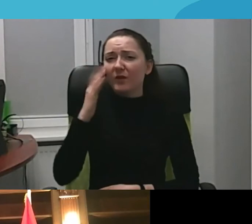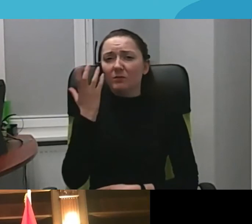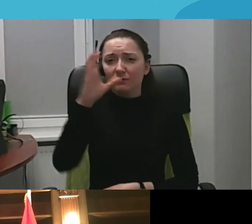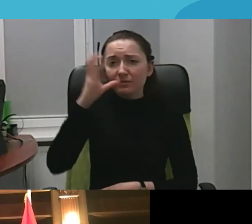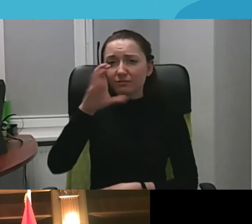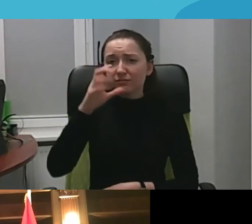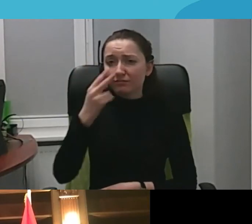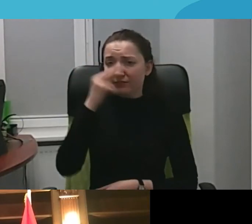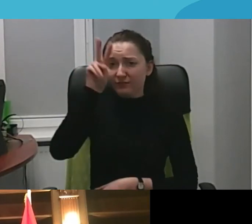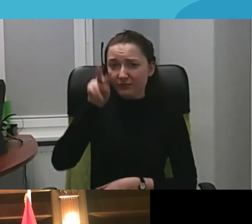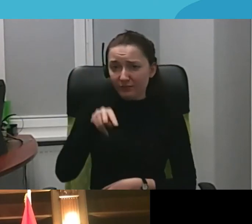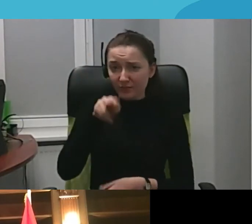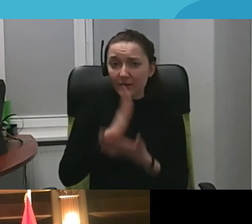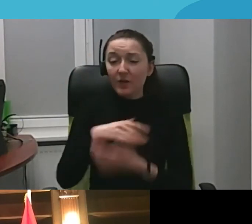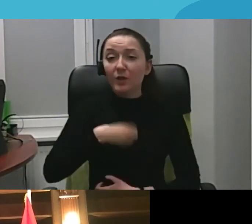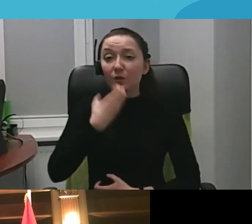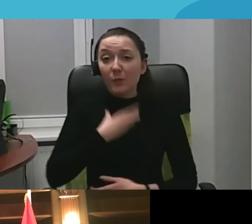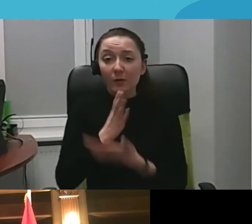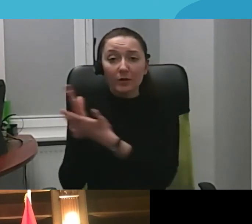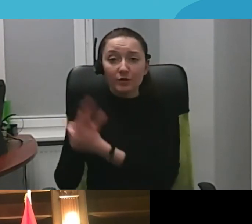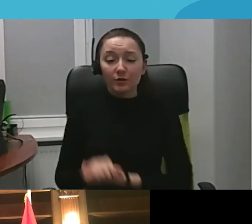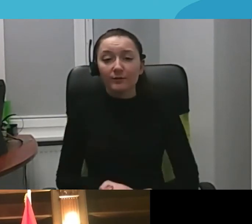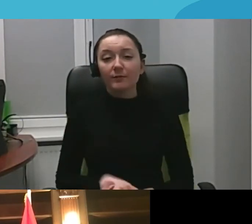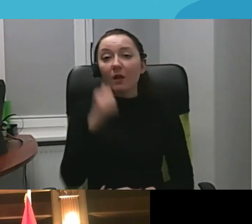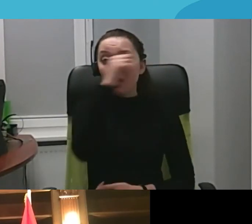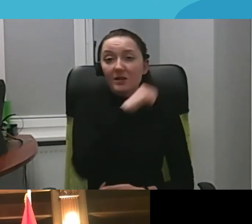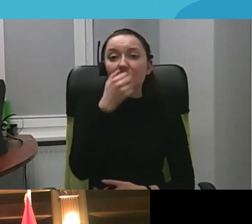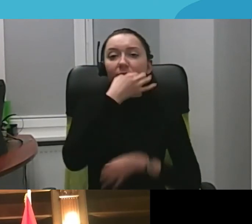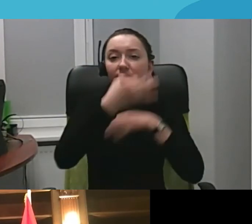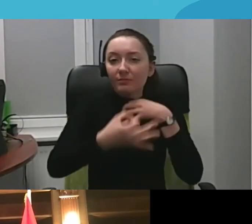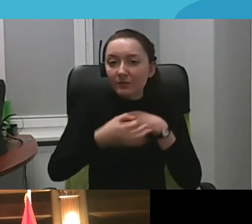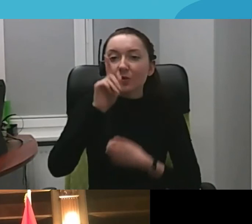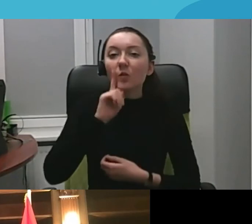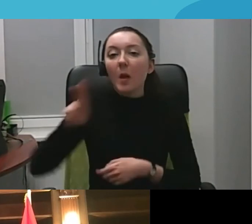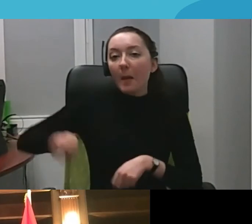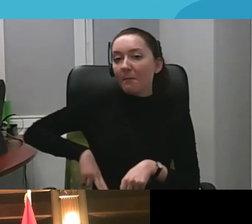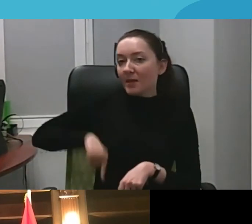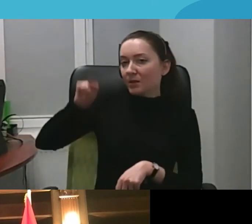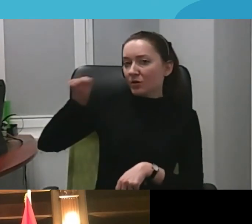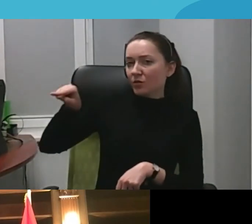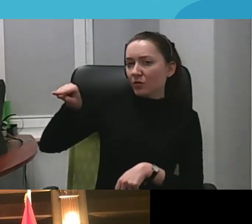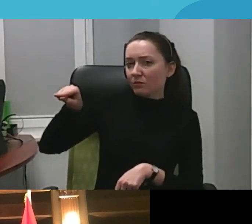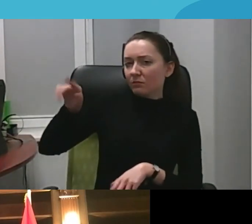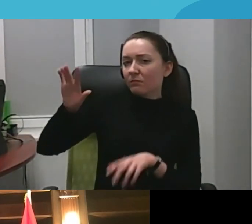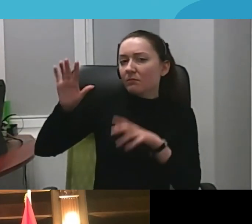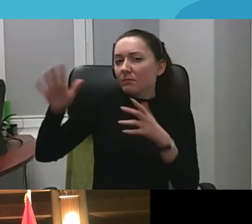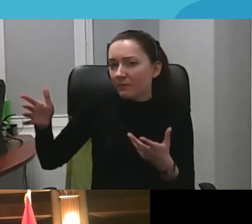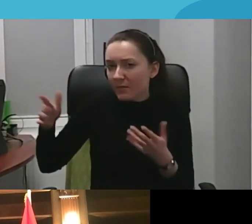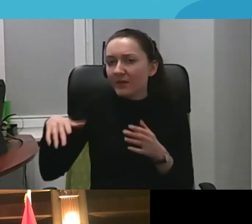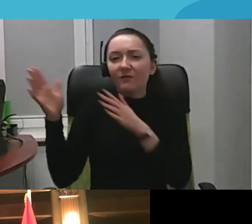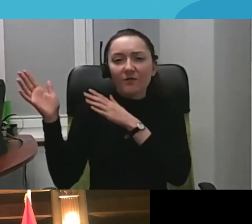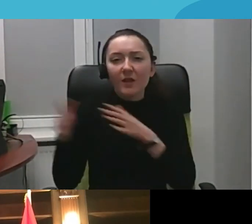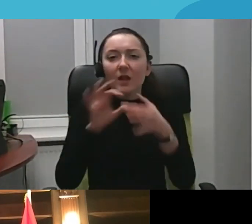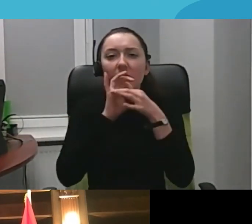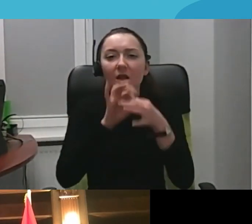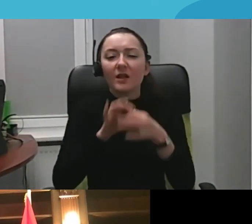On a personal note, we don't have representation in Minsk, as you know, but we're very much in touch with the diaspora in Lithuania,